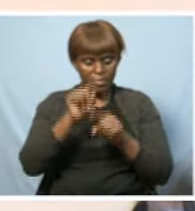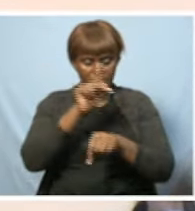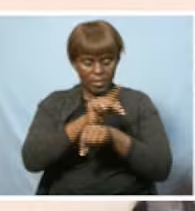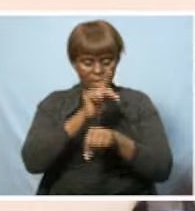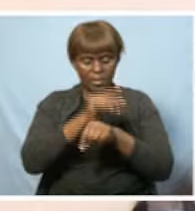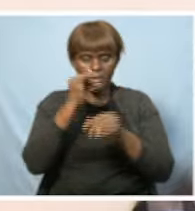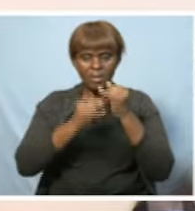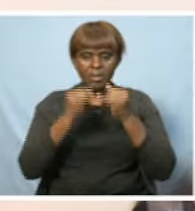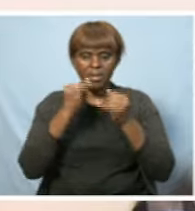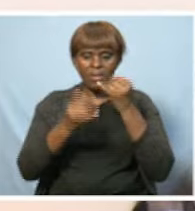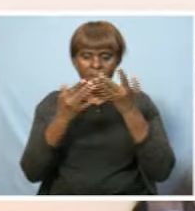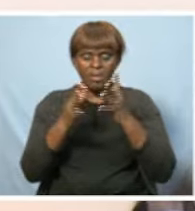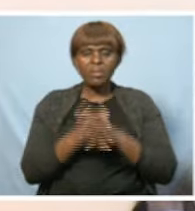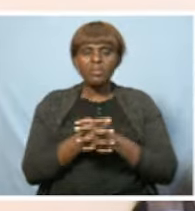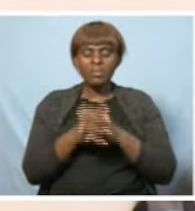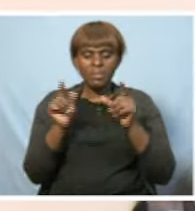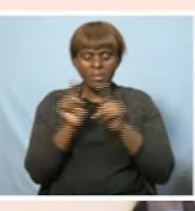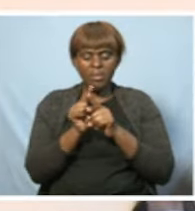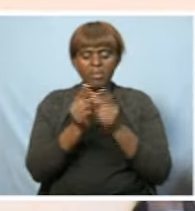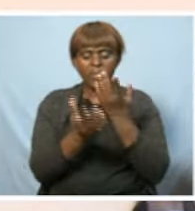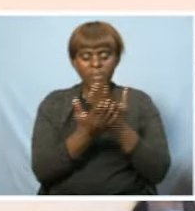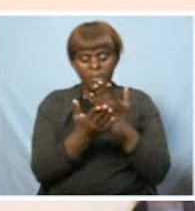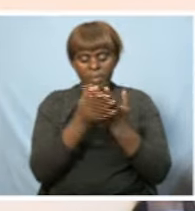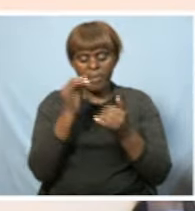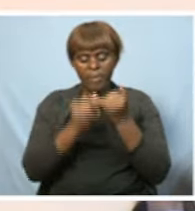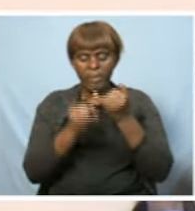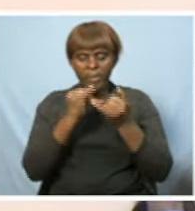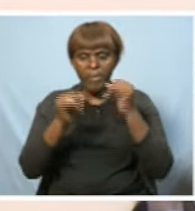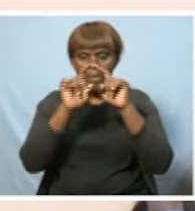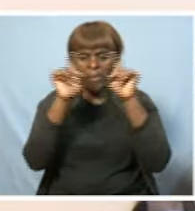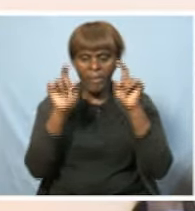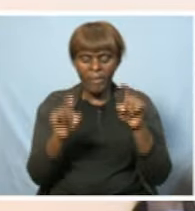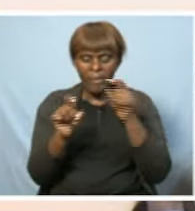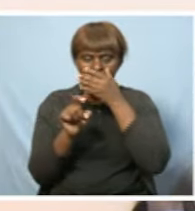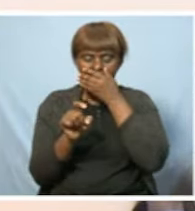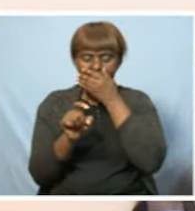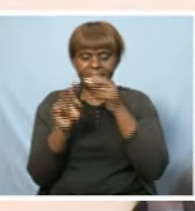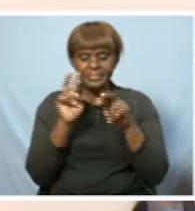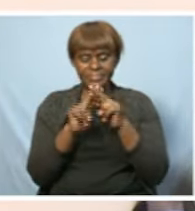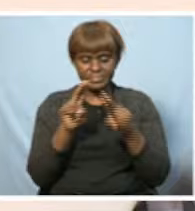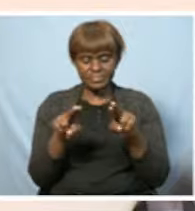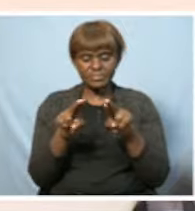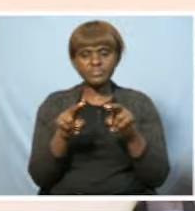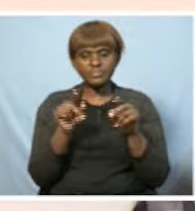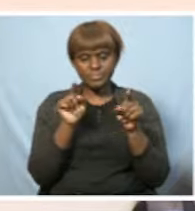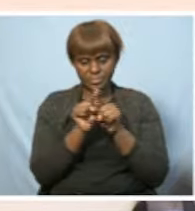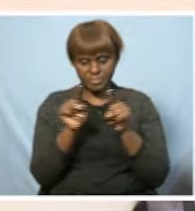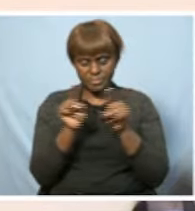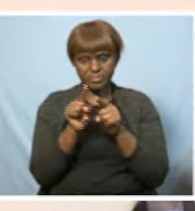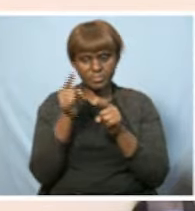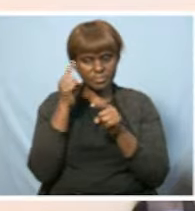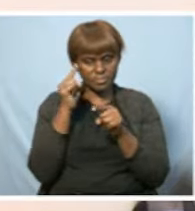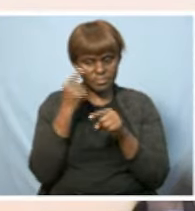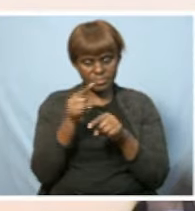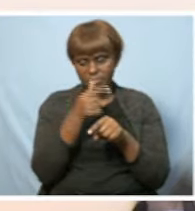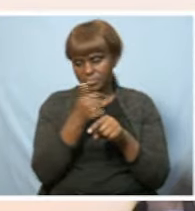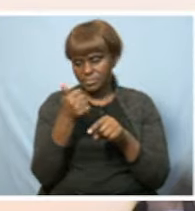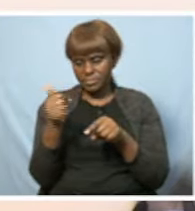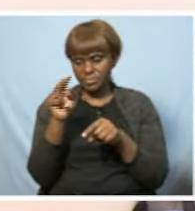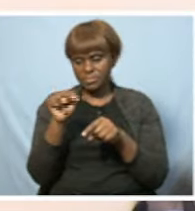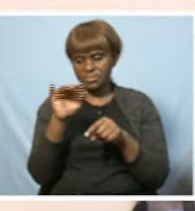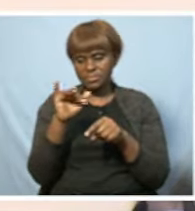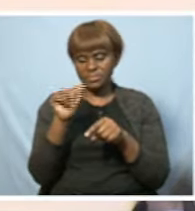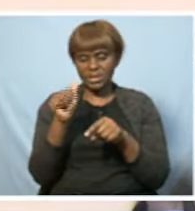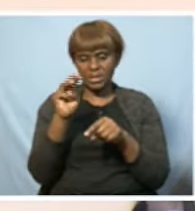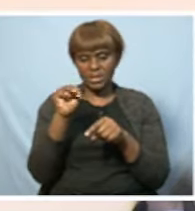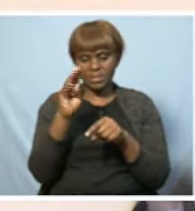completed. We've attached a completion certificate. Chair, it's also the same for Nyanoka, the construction